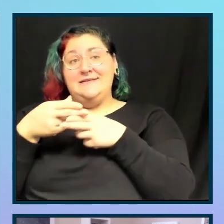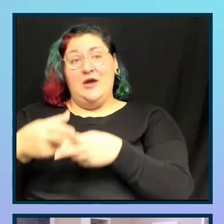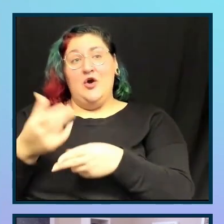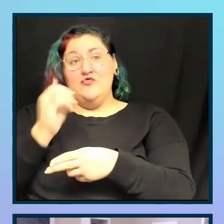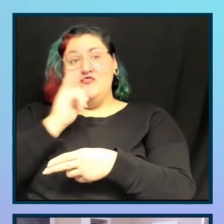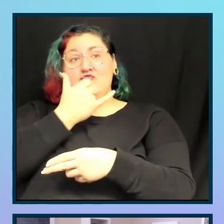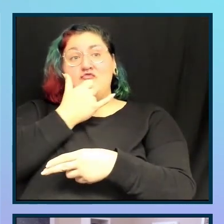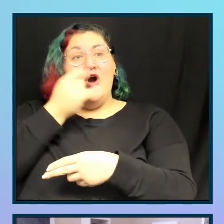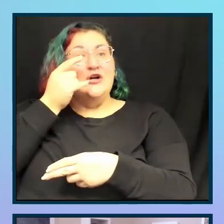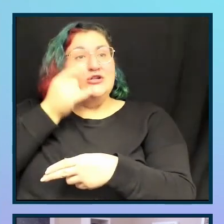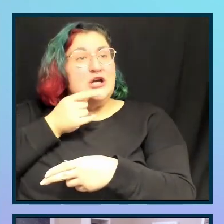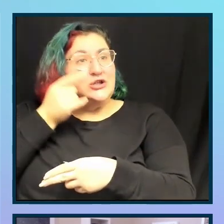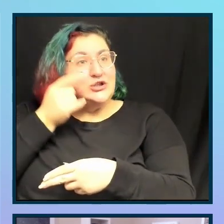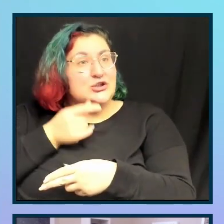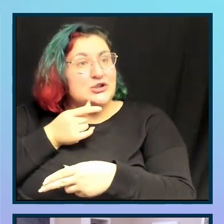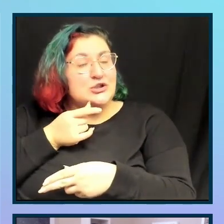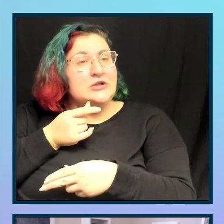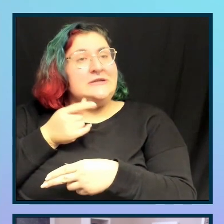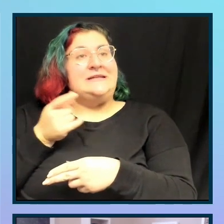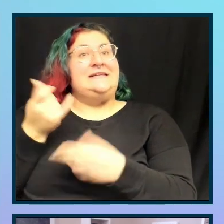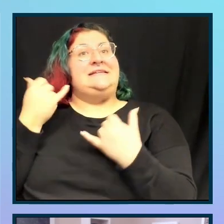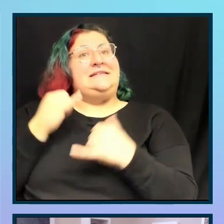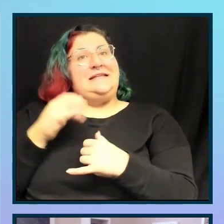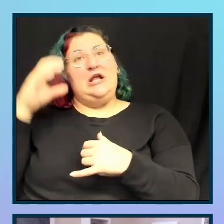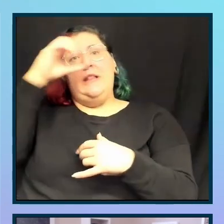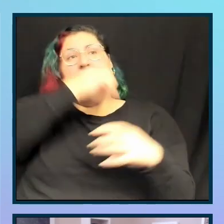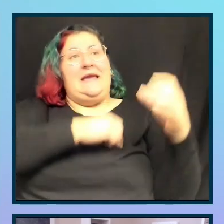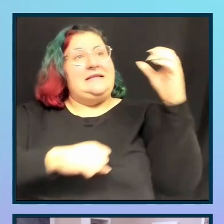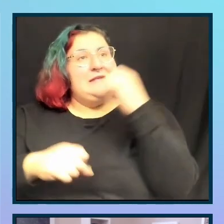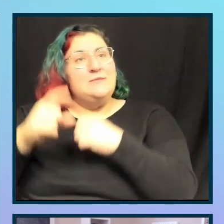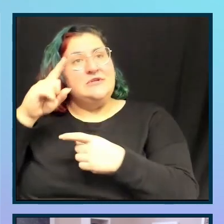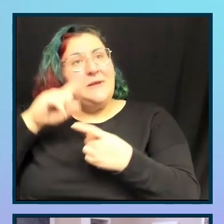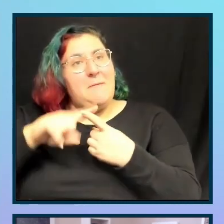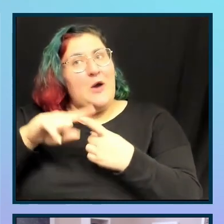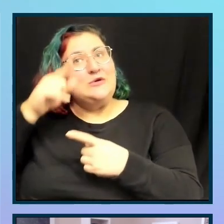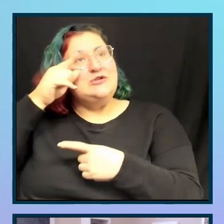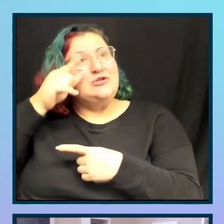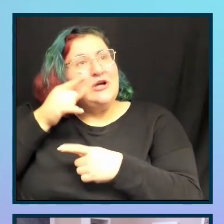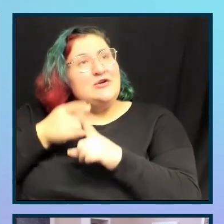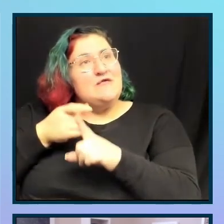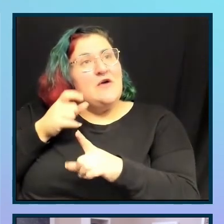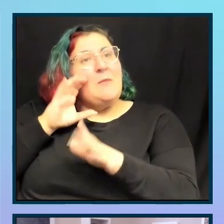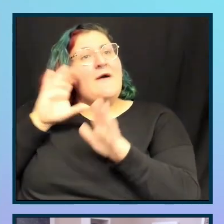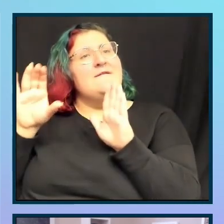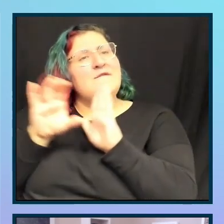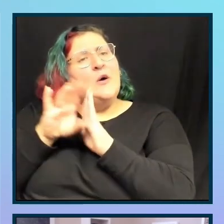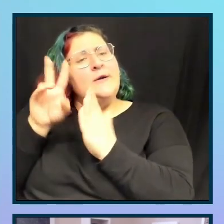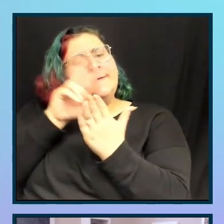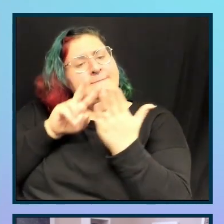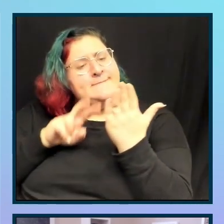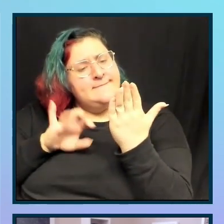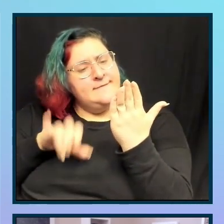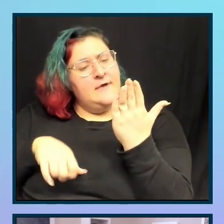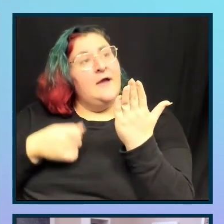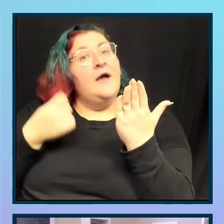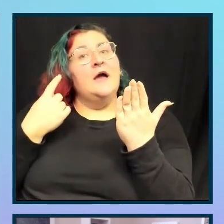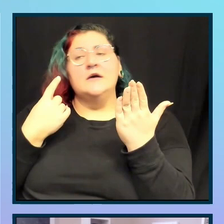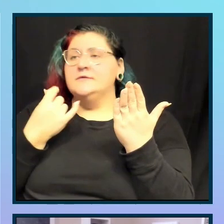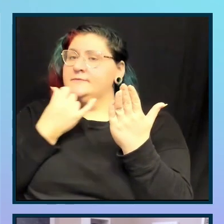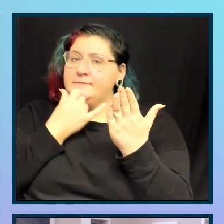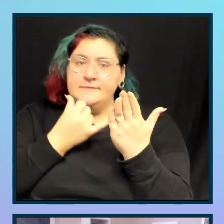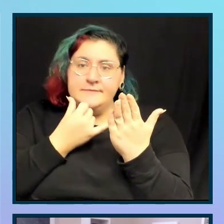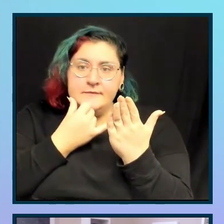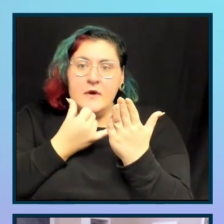are still making assumptions about gender based on photos. Of course, AI fails to correctly describe